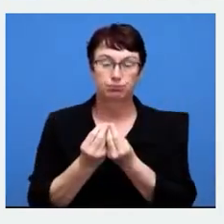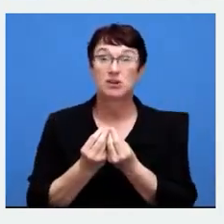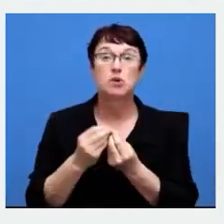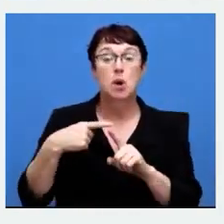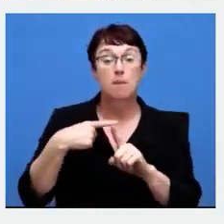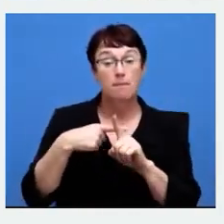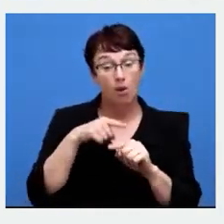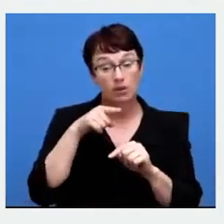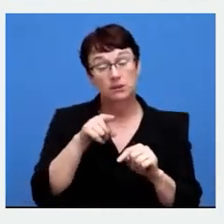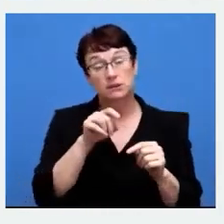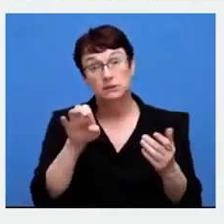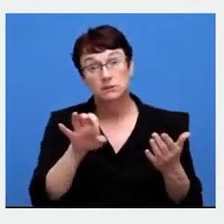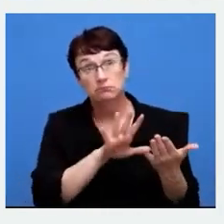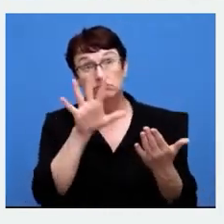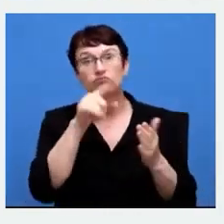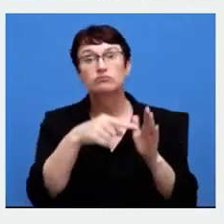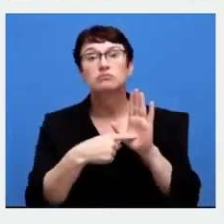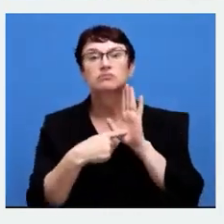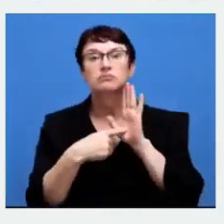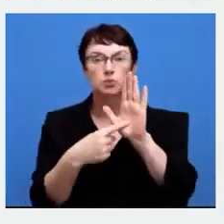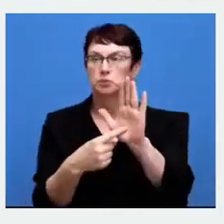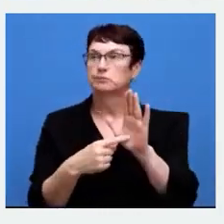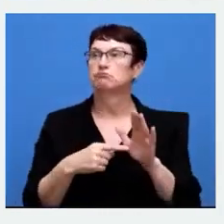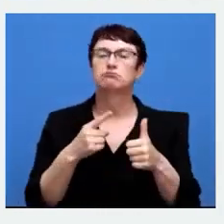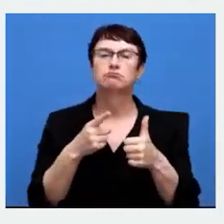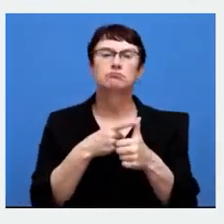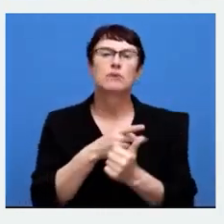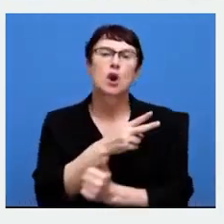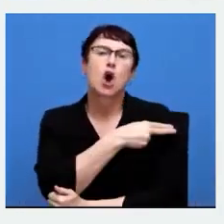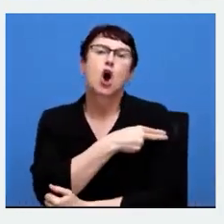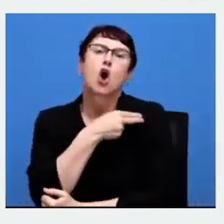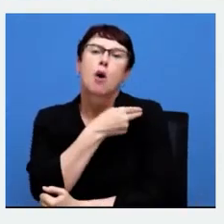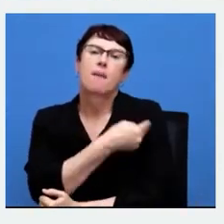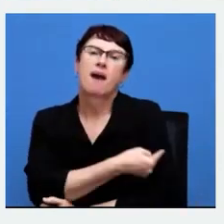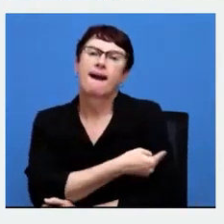voluntary abortion services, a right